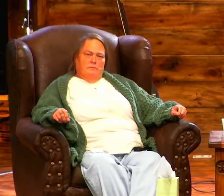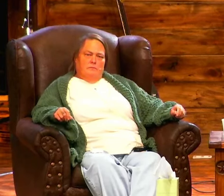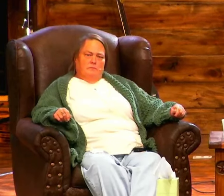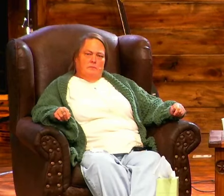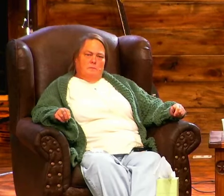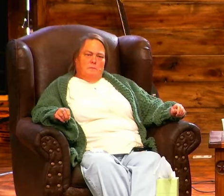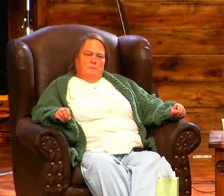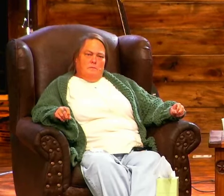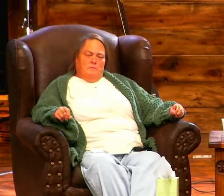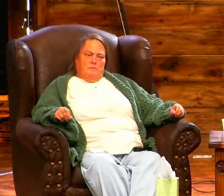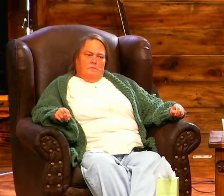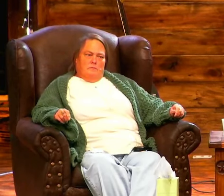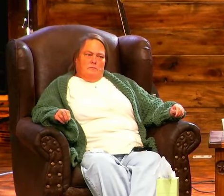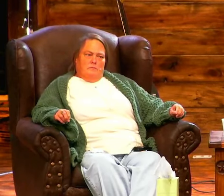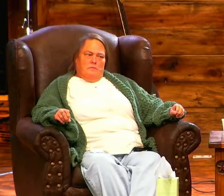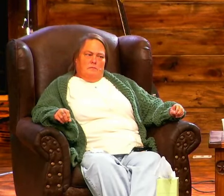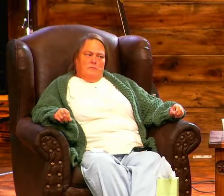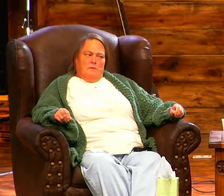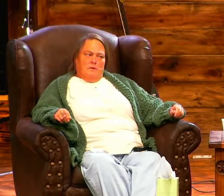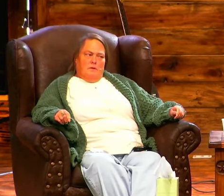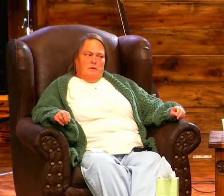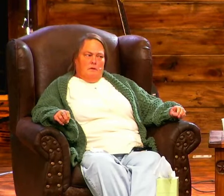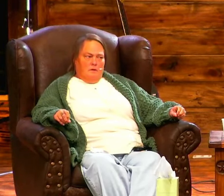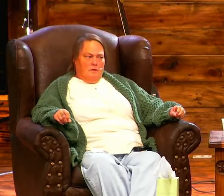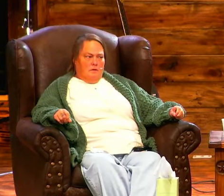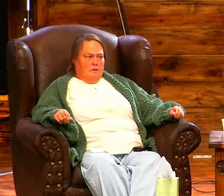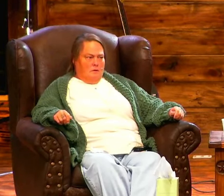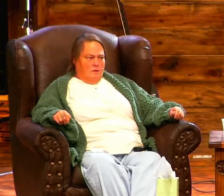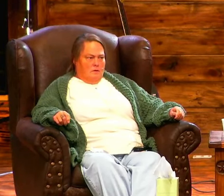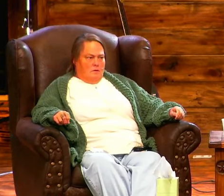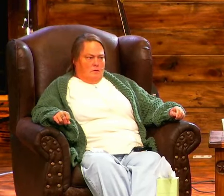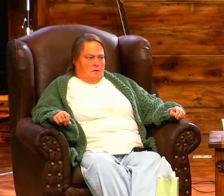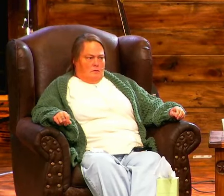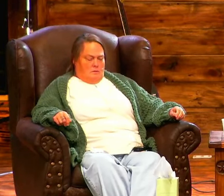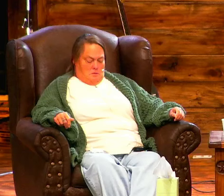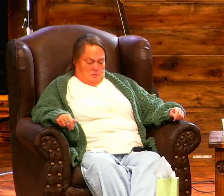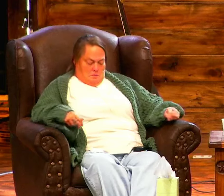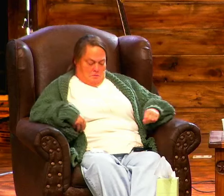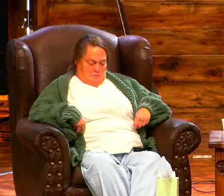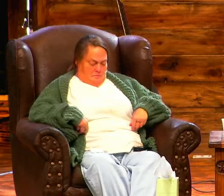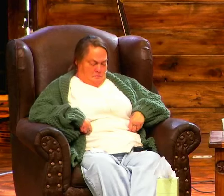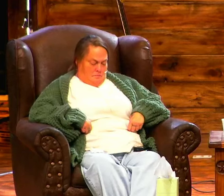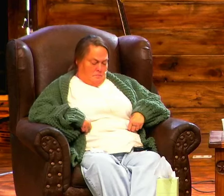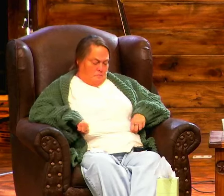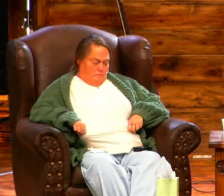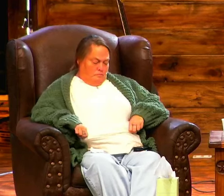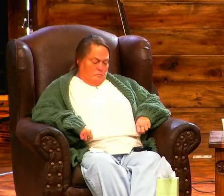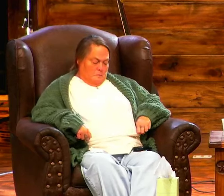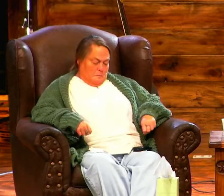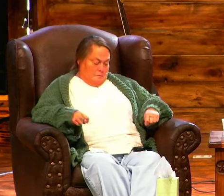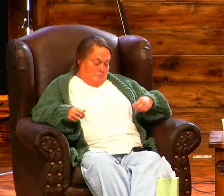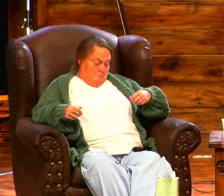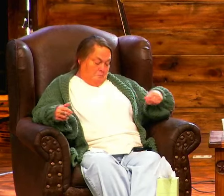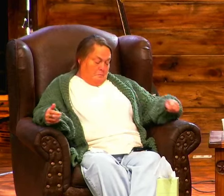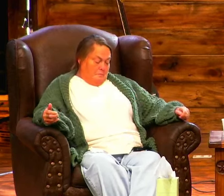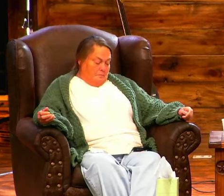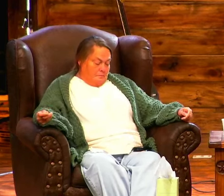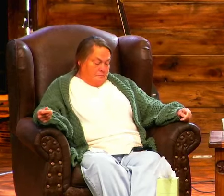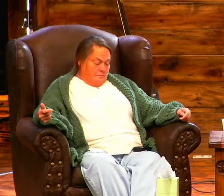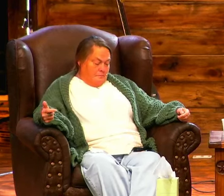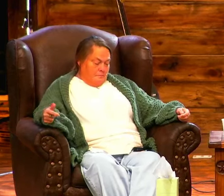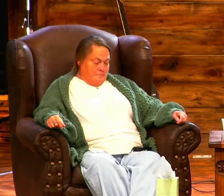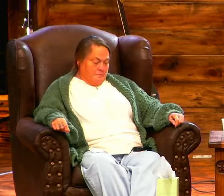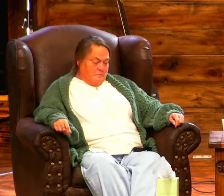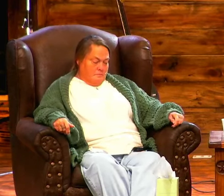And then another verse before we start asking questions, because I woke up. If you wake up and